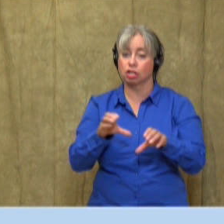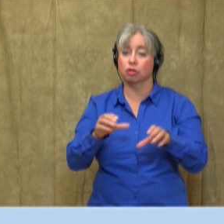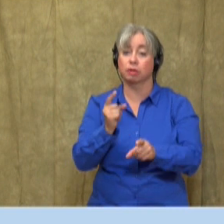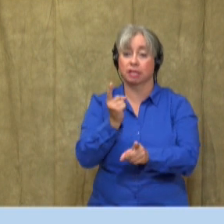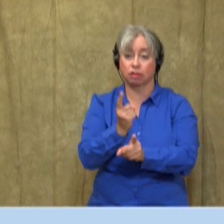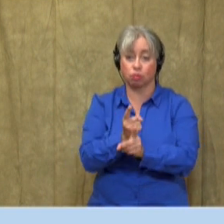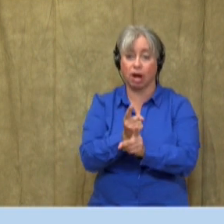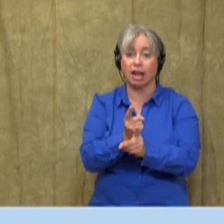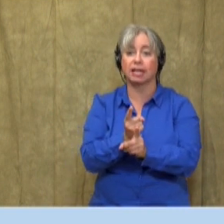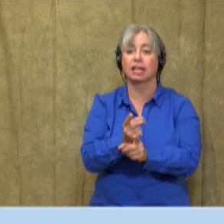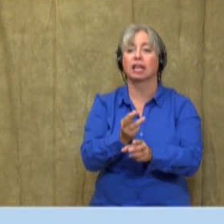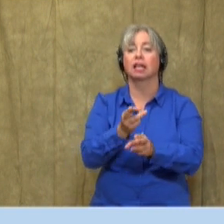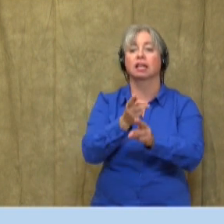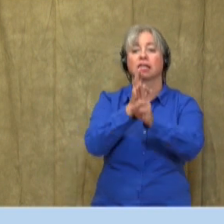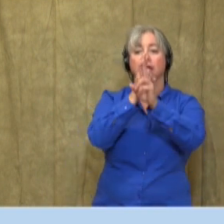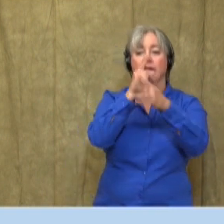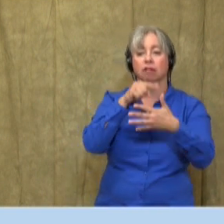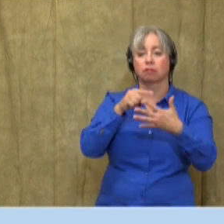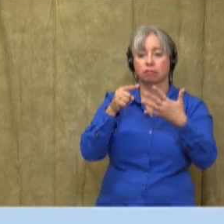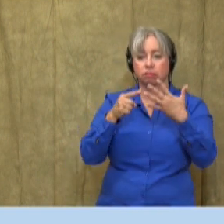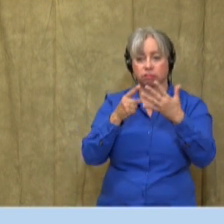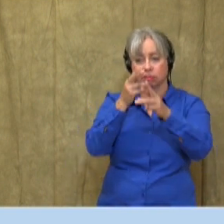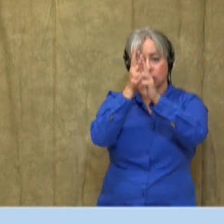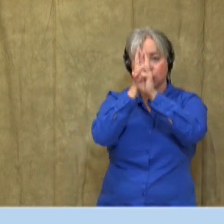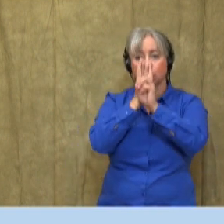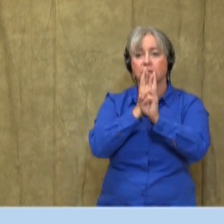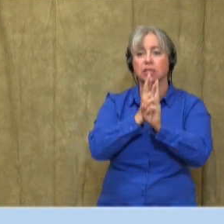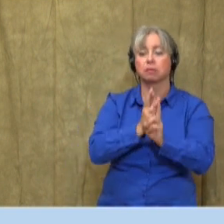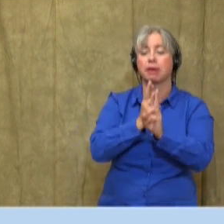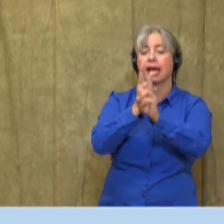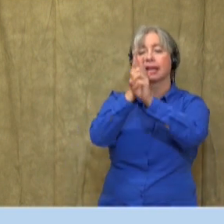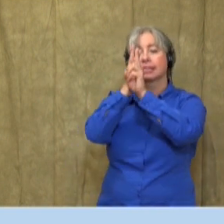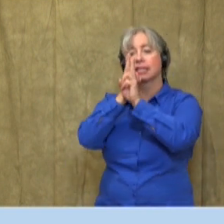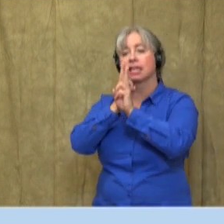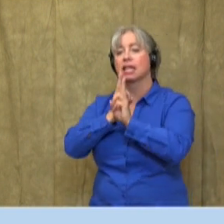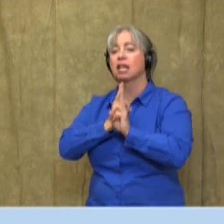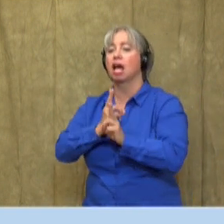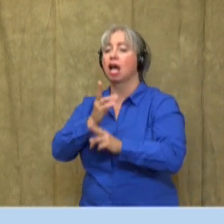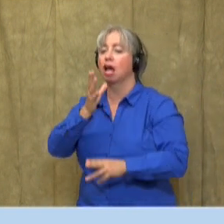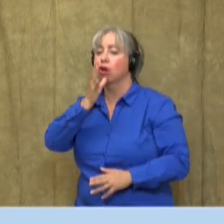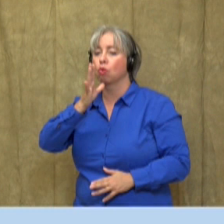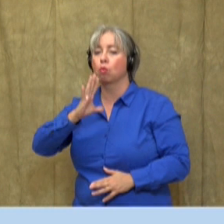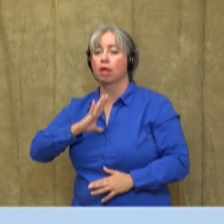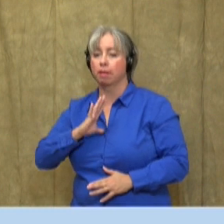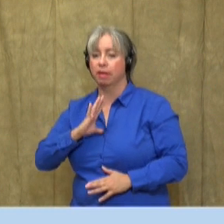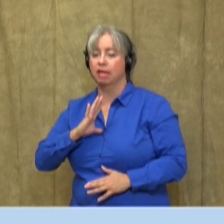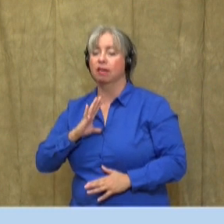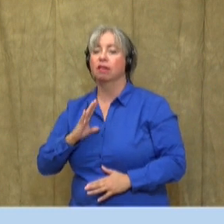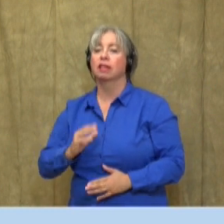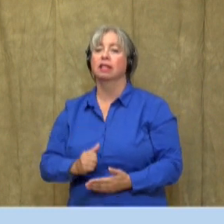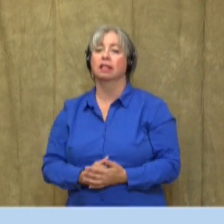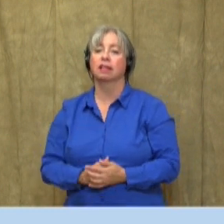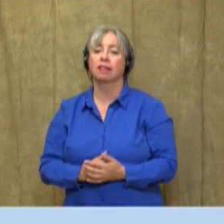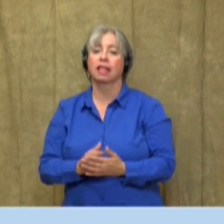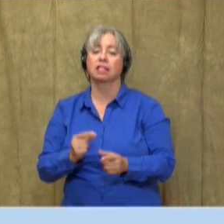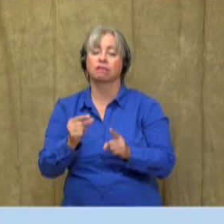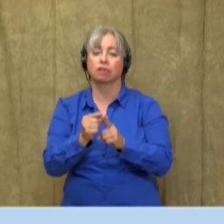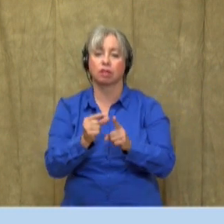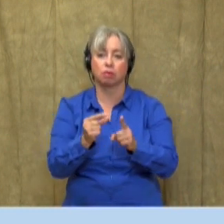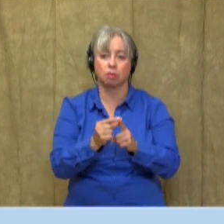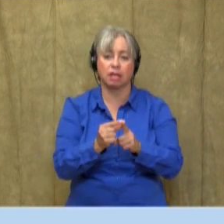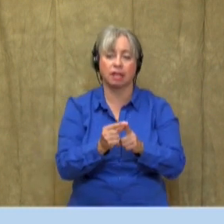king. Respect and honor women. That was extremely important, and that's where we get the word chivalry today. If a man